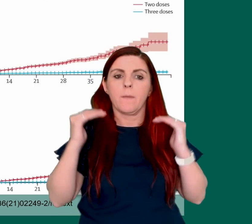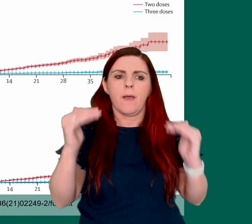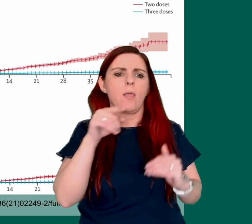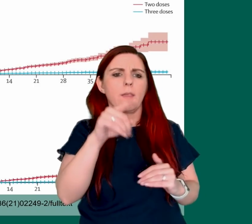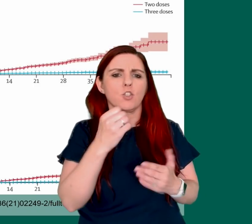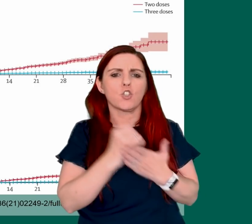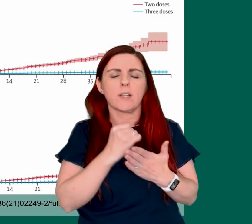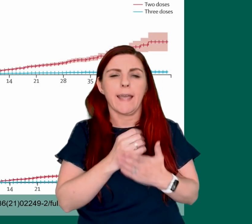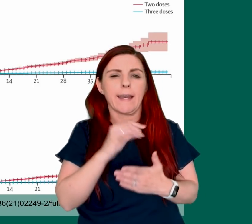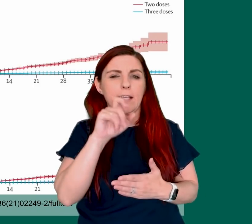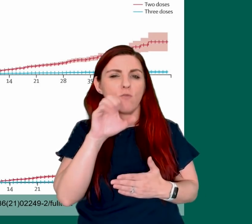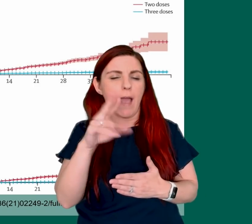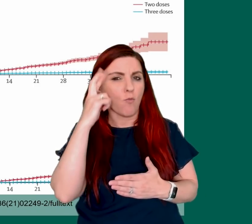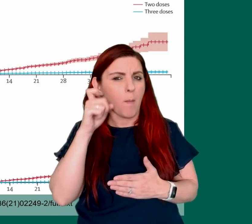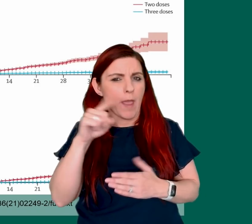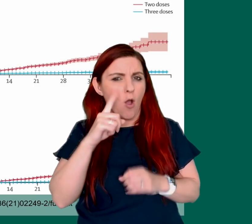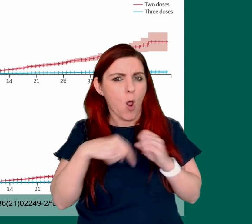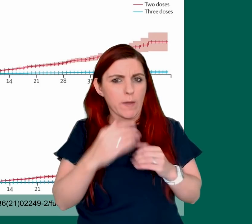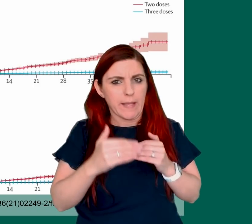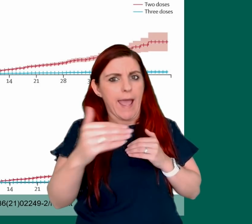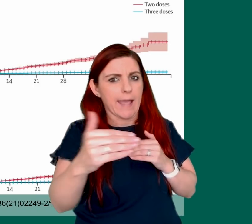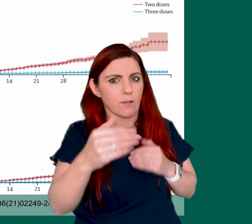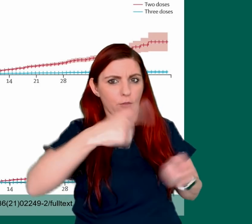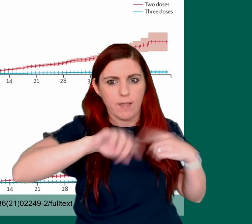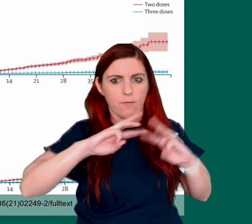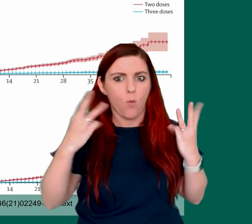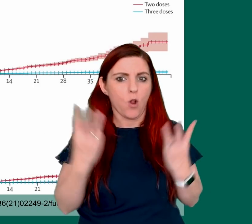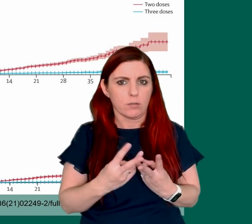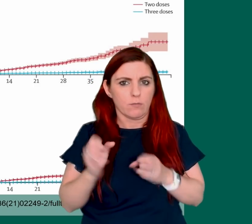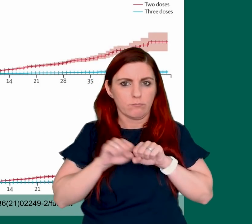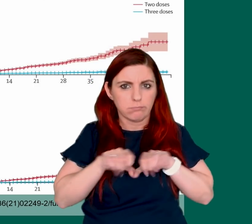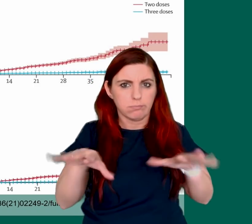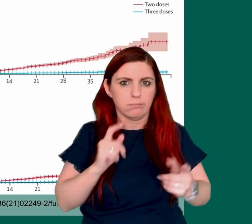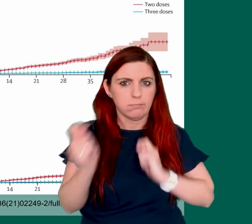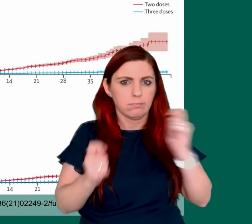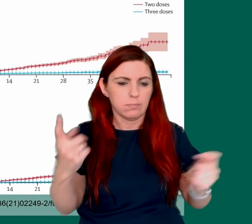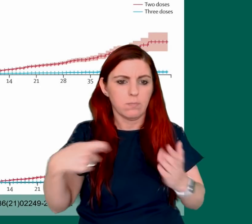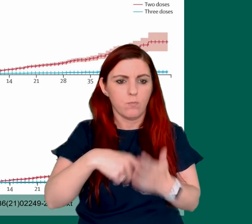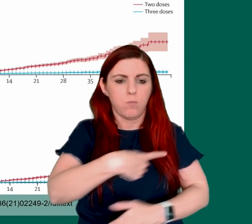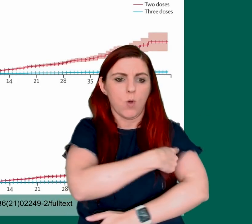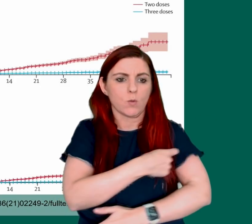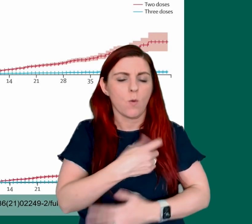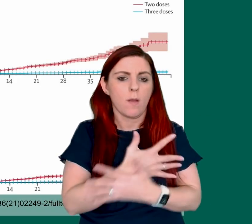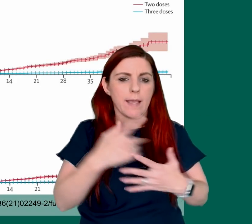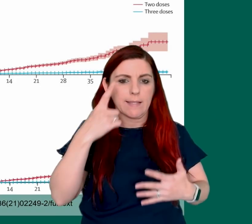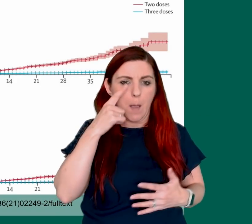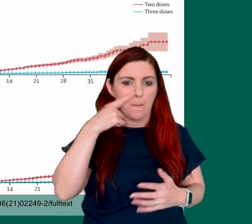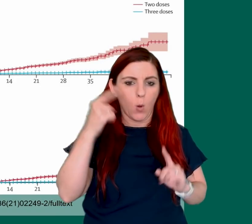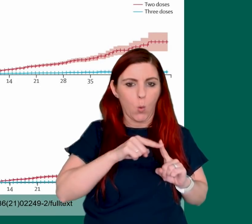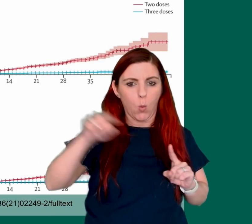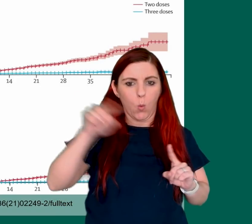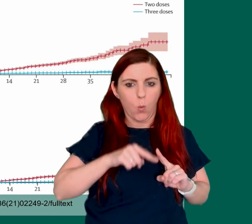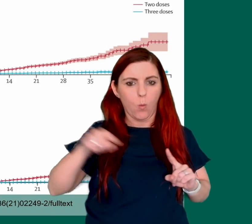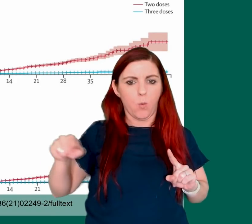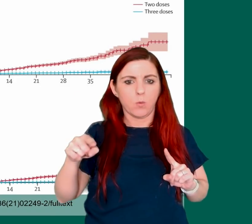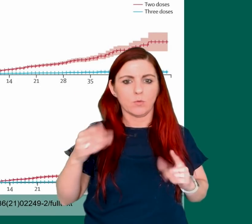ahead of the rest of the world in terms of rolling out the vaccine, now the boosting vaccine. And look at that big reduction. That blue line in both graphs